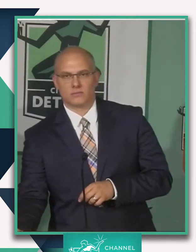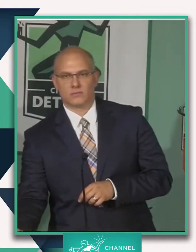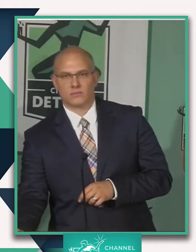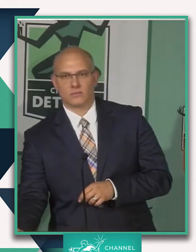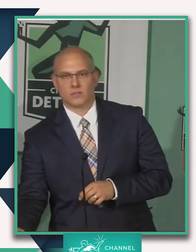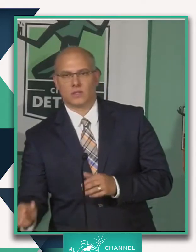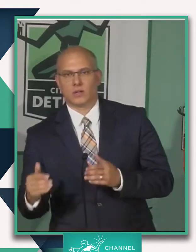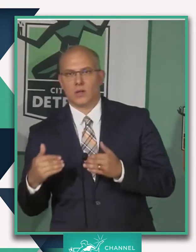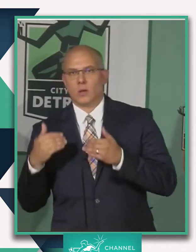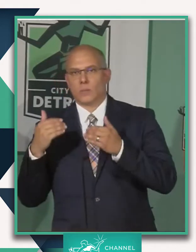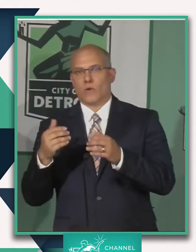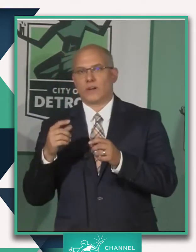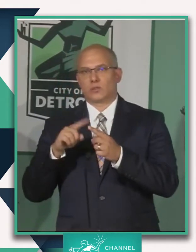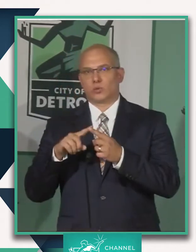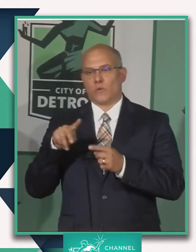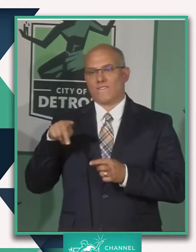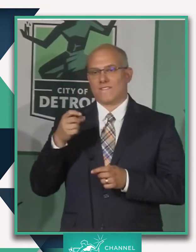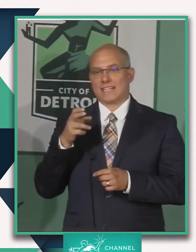in 2022.